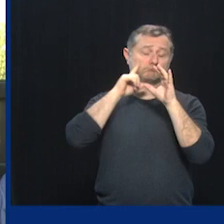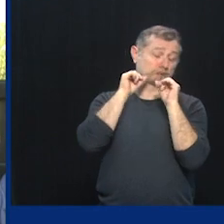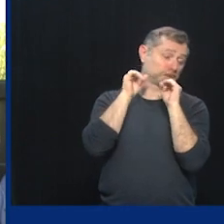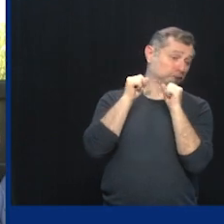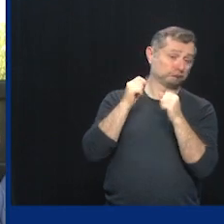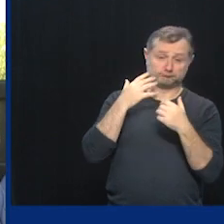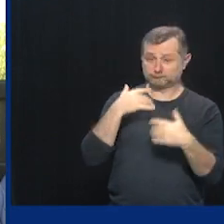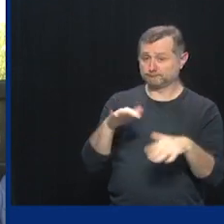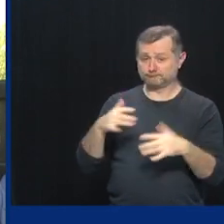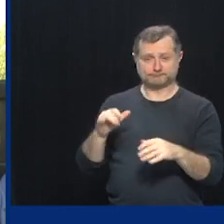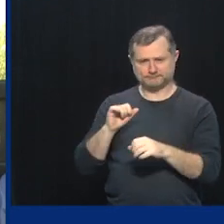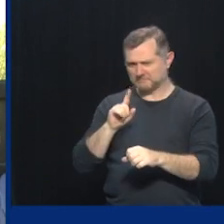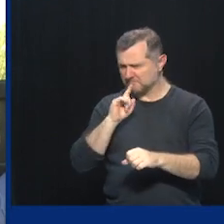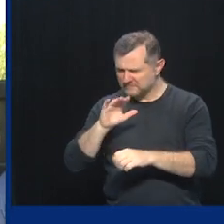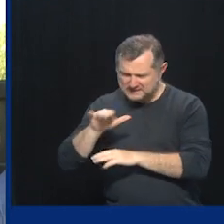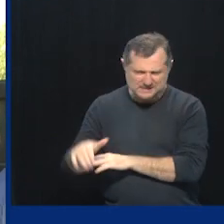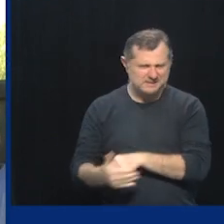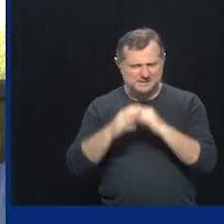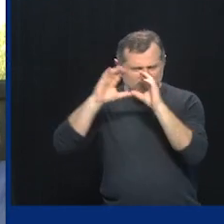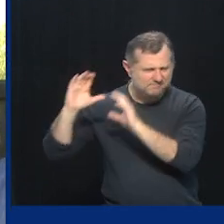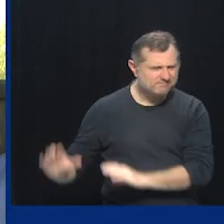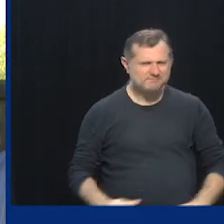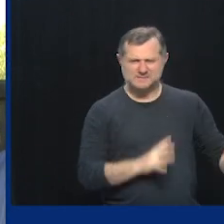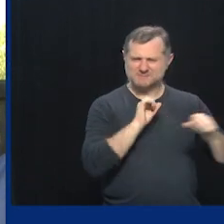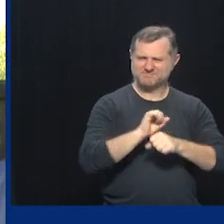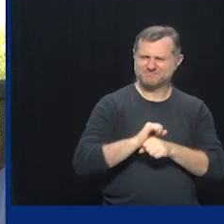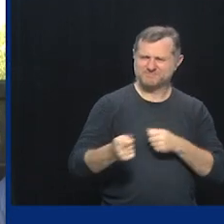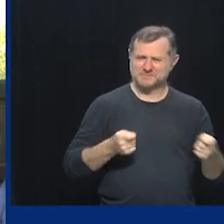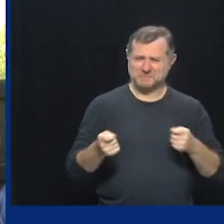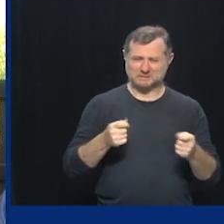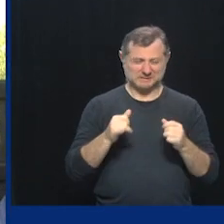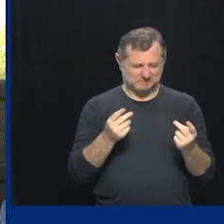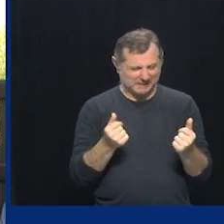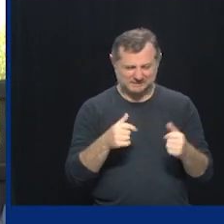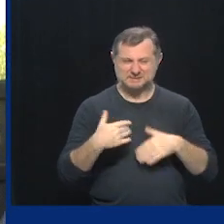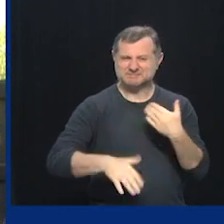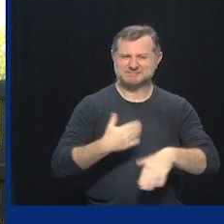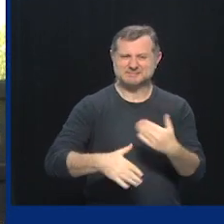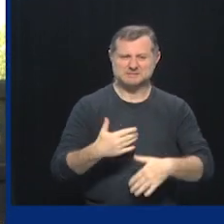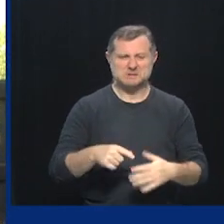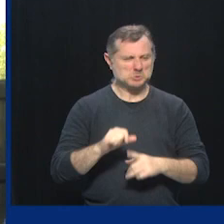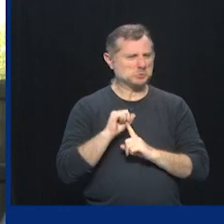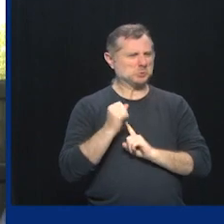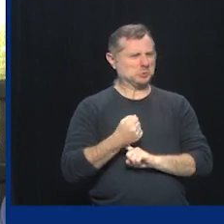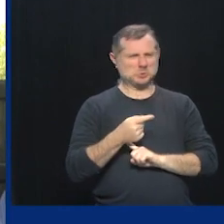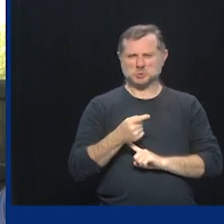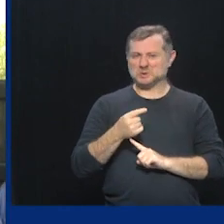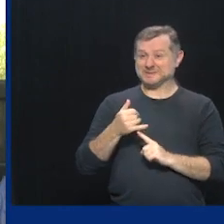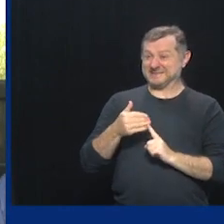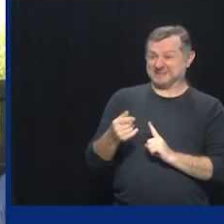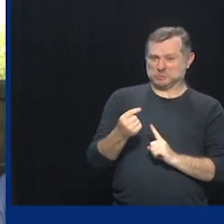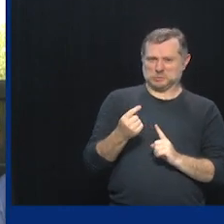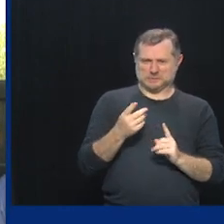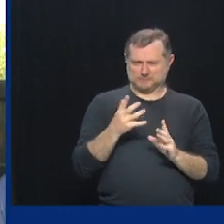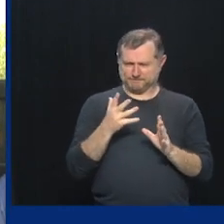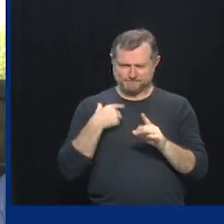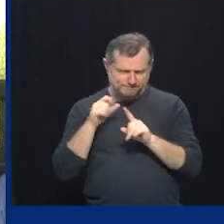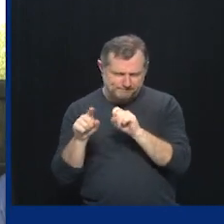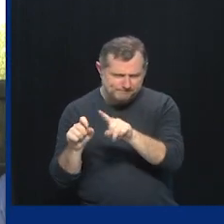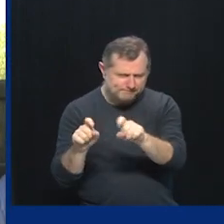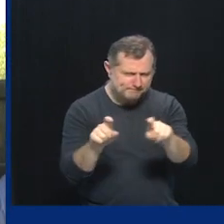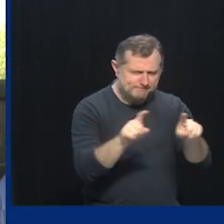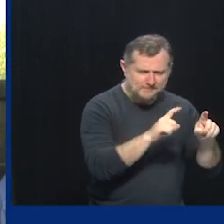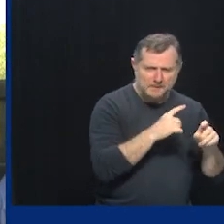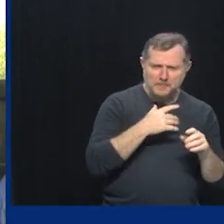so impressed by them. We deal with the immediate situation. Then I start asking the questions. Did we have enough warning? Did we let